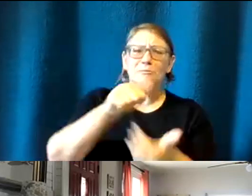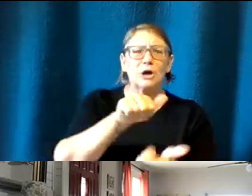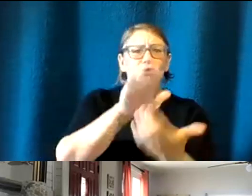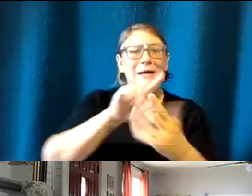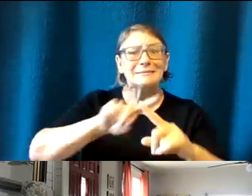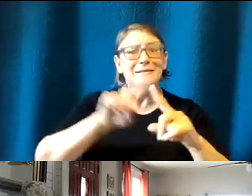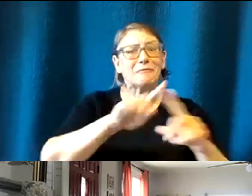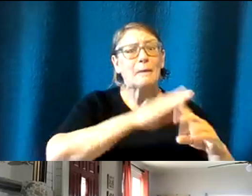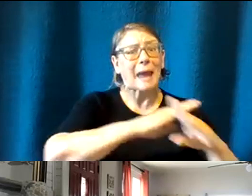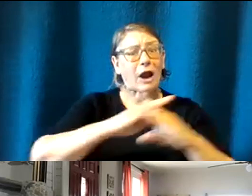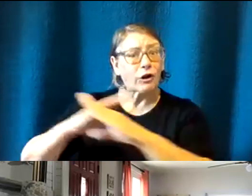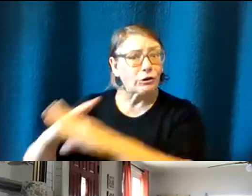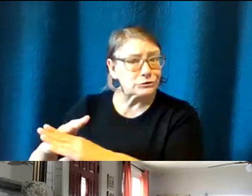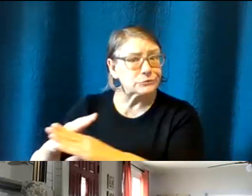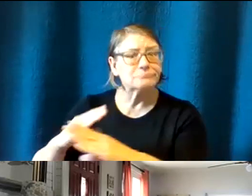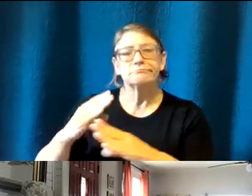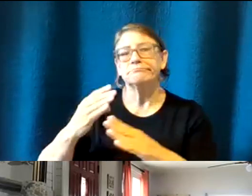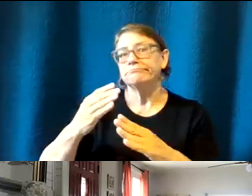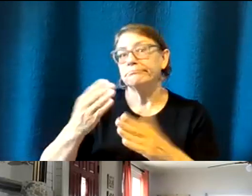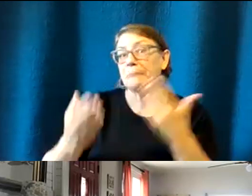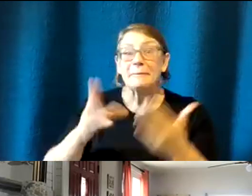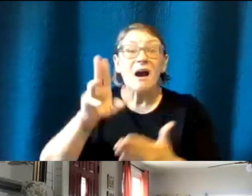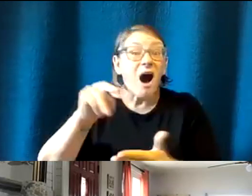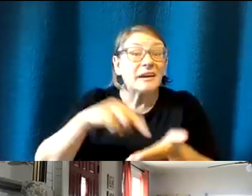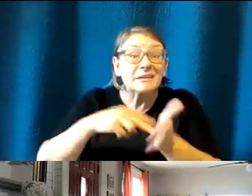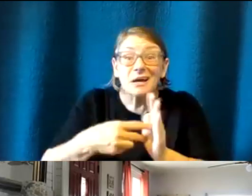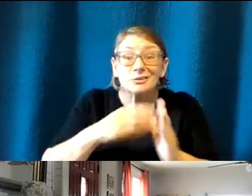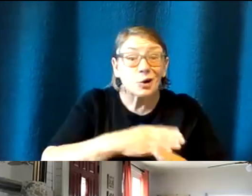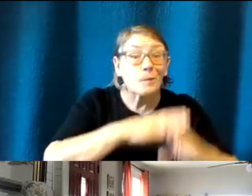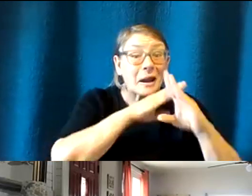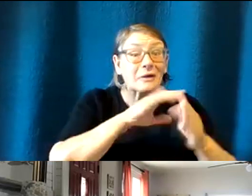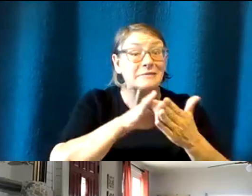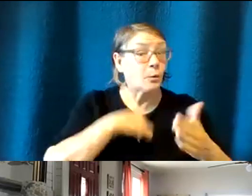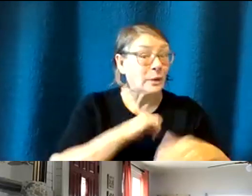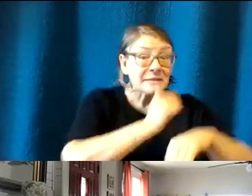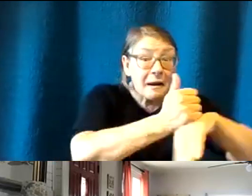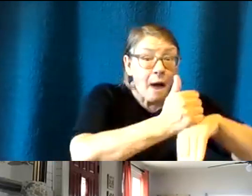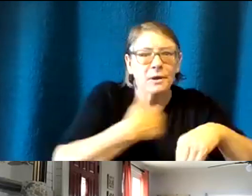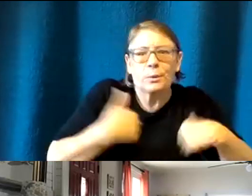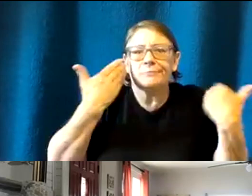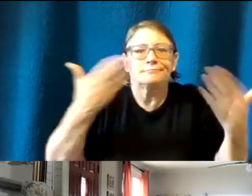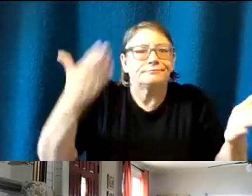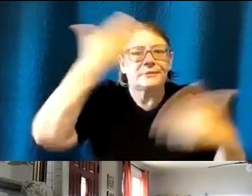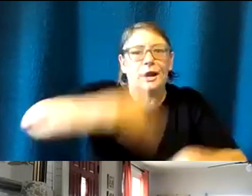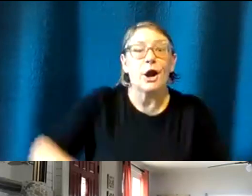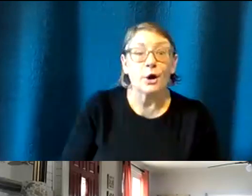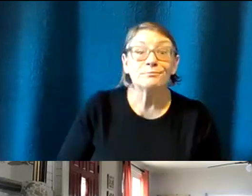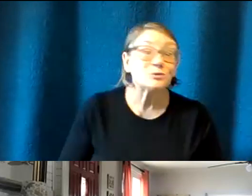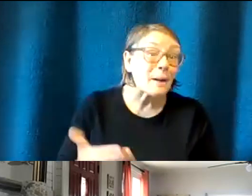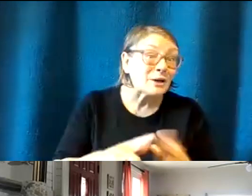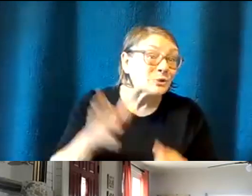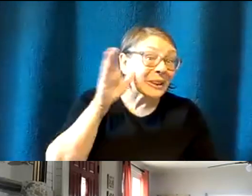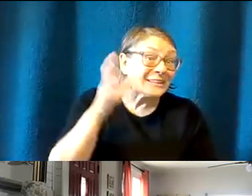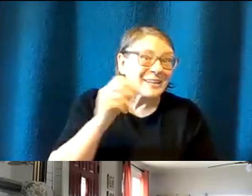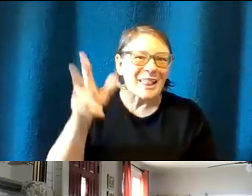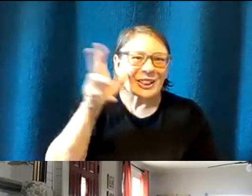and what maybe unintentional barriers we are creating that we didn't know about. So I'm here to listen and learn, but thank you for